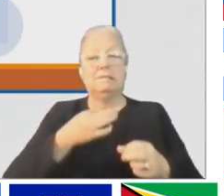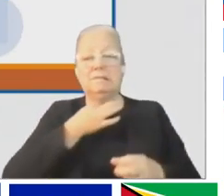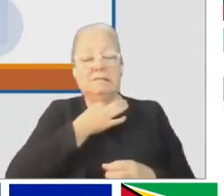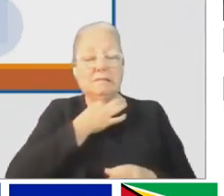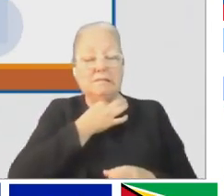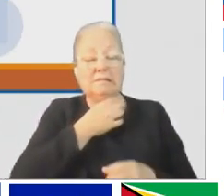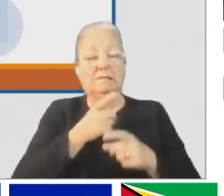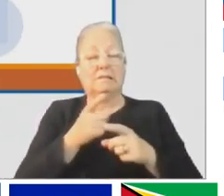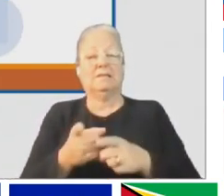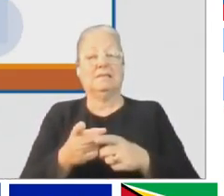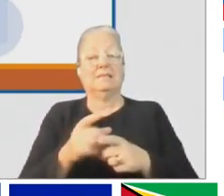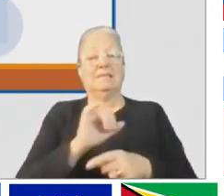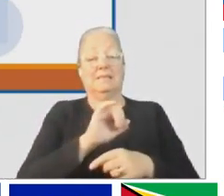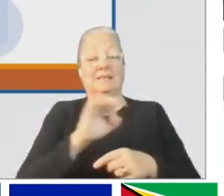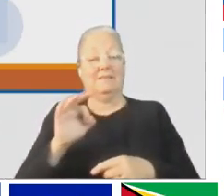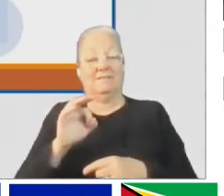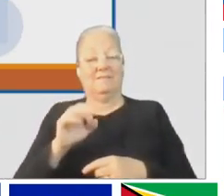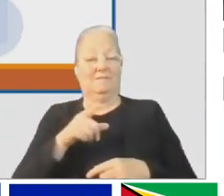strictly health,